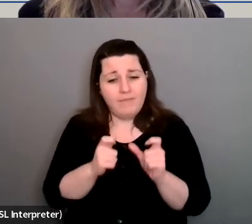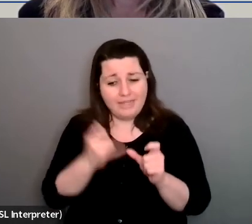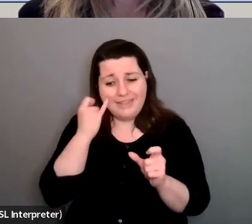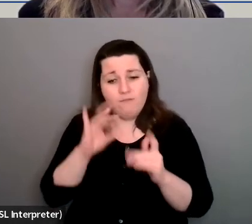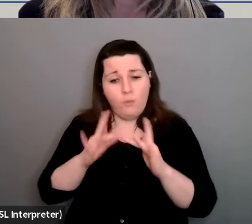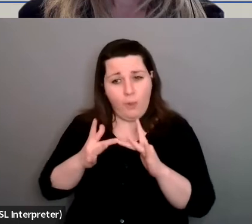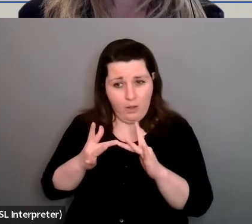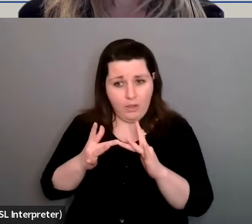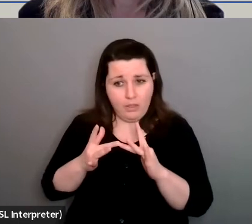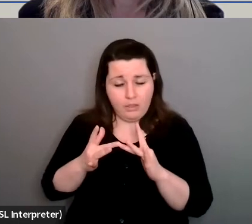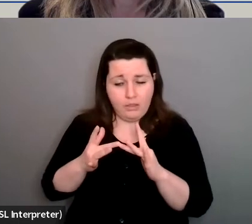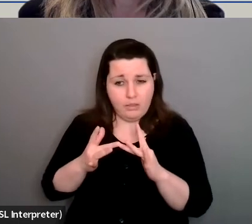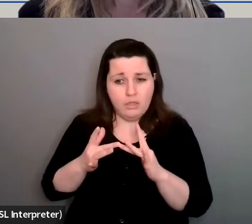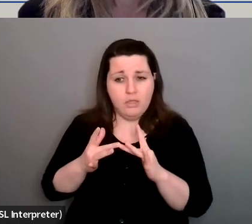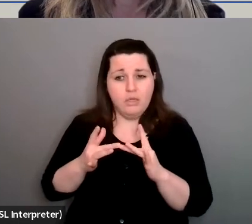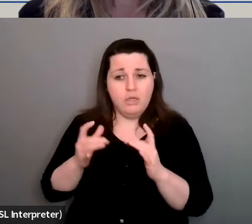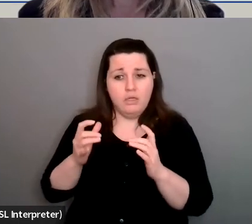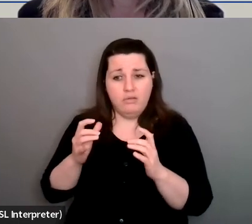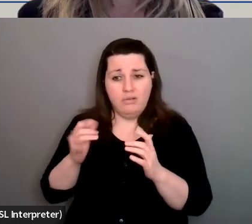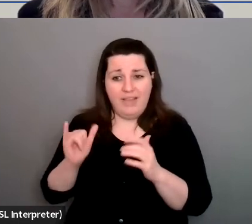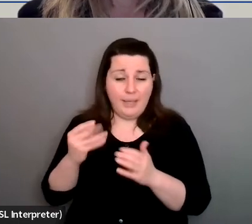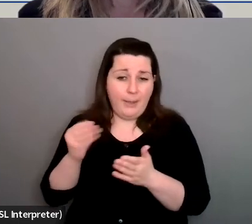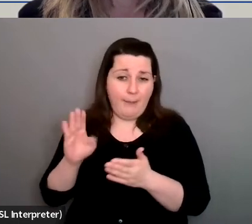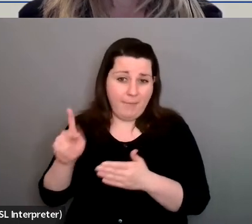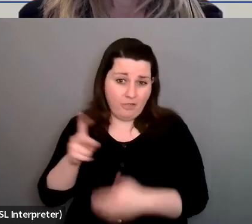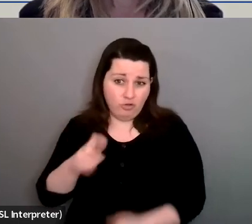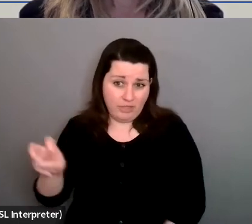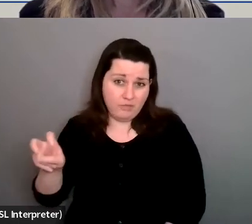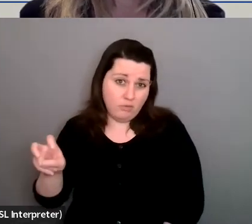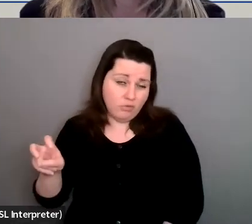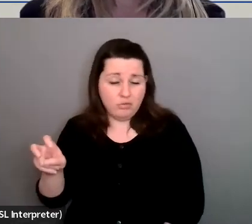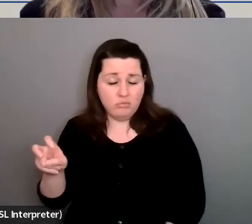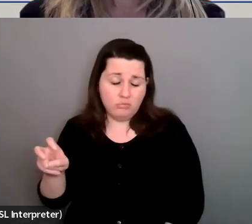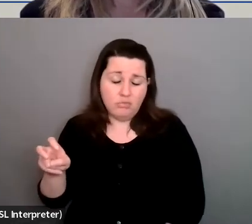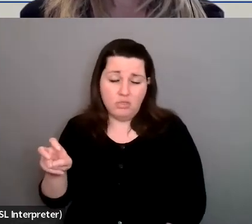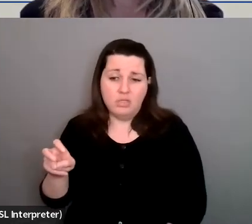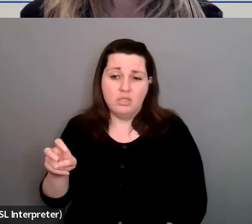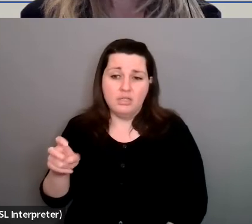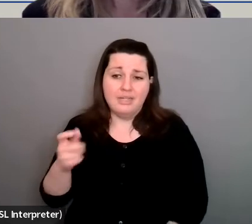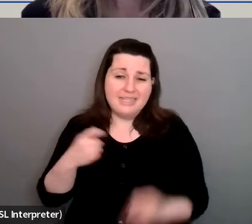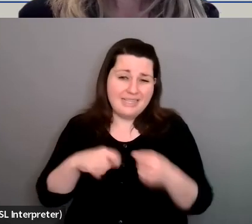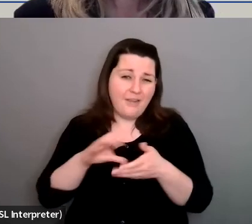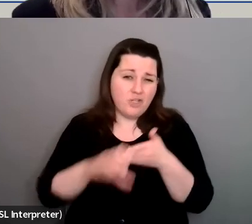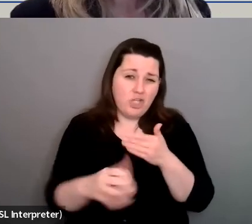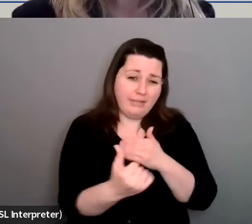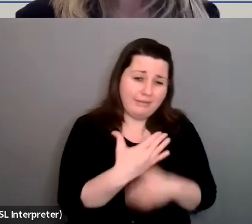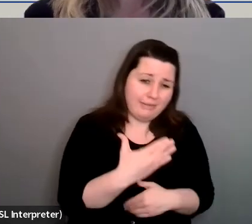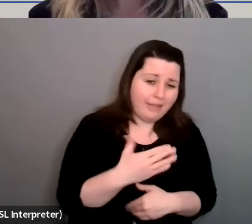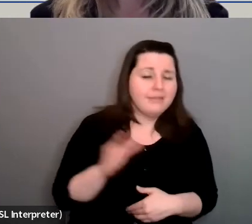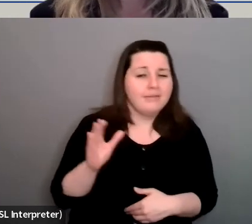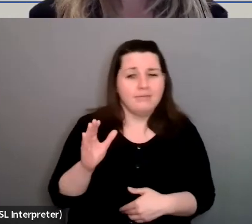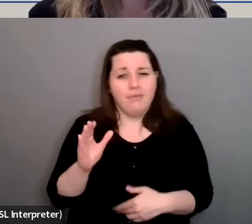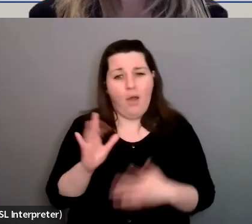online transfer from your bank. If you have a bank account over instead of saying the check-in. So that sometimes will be a little bit quicker,